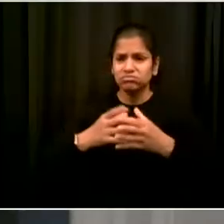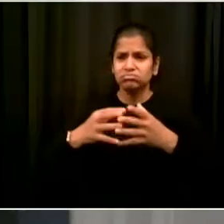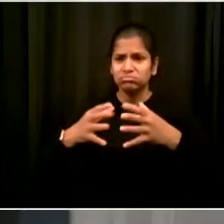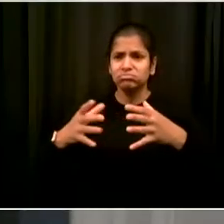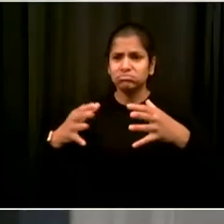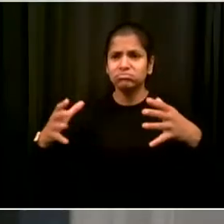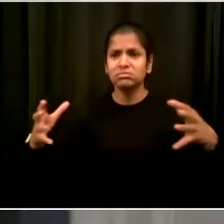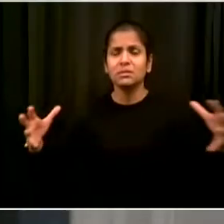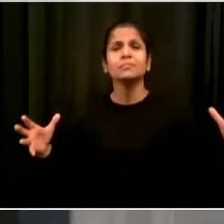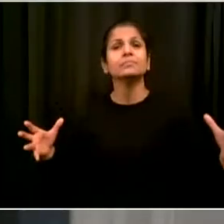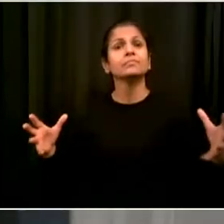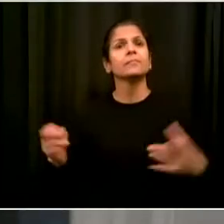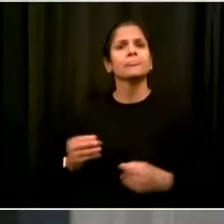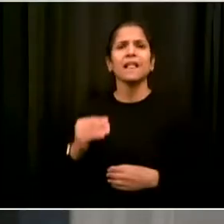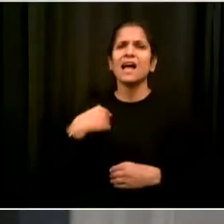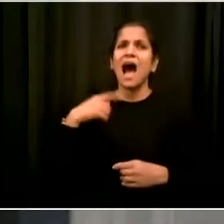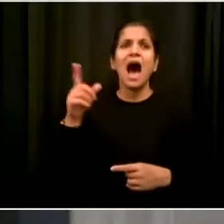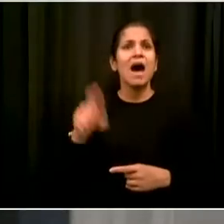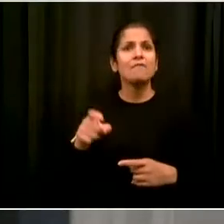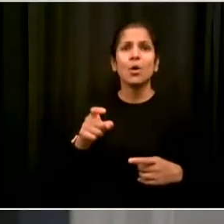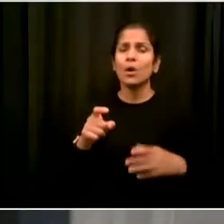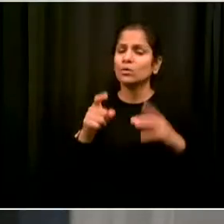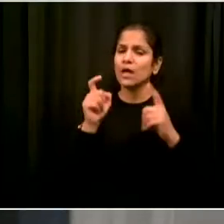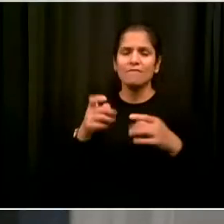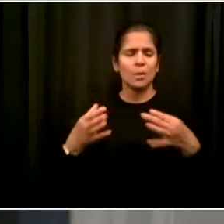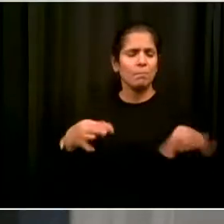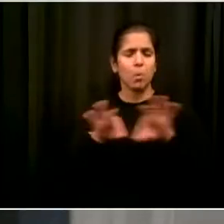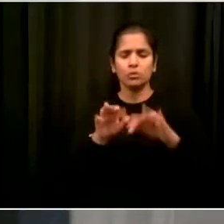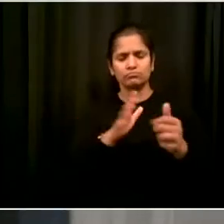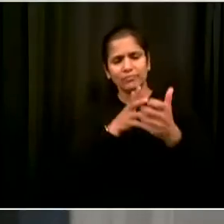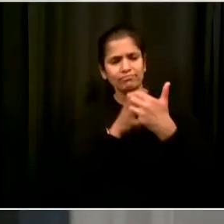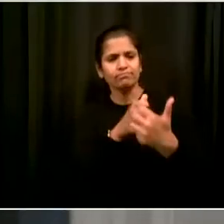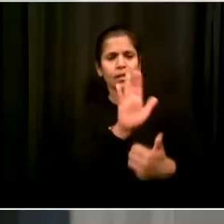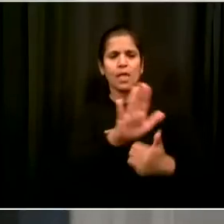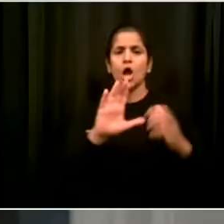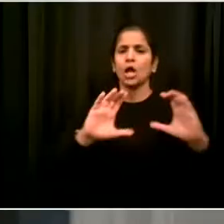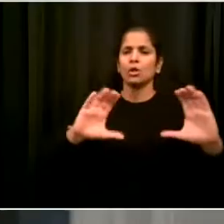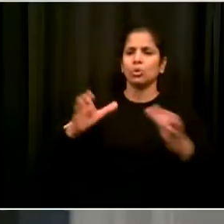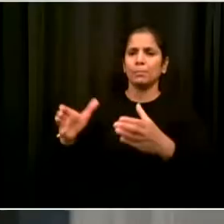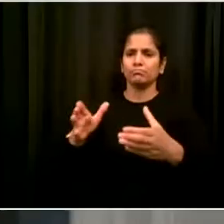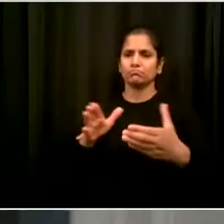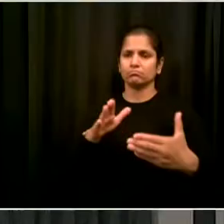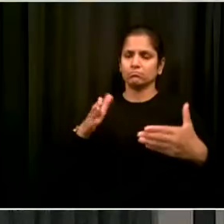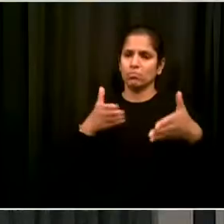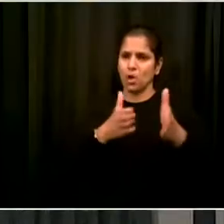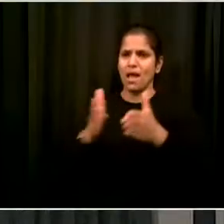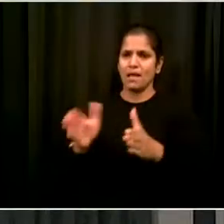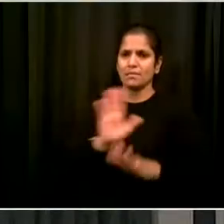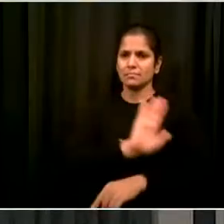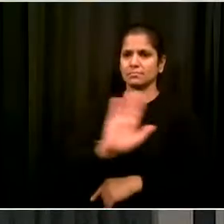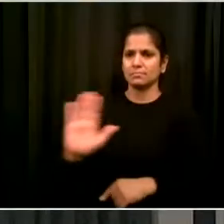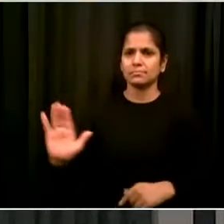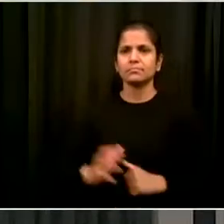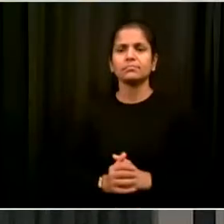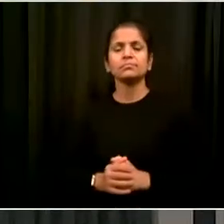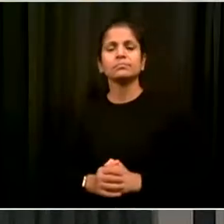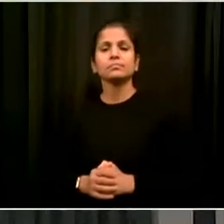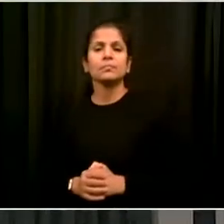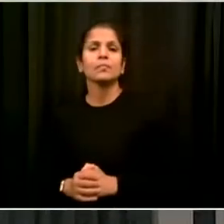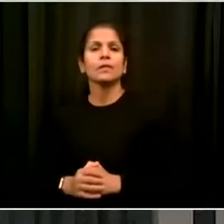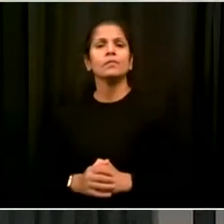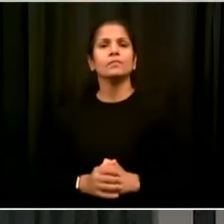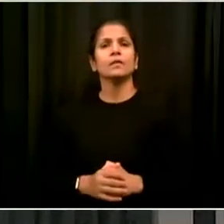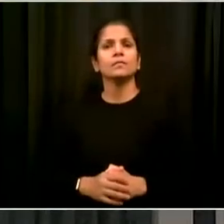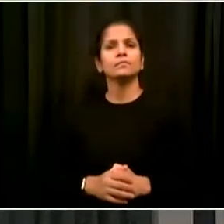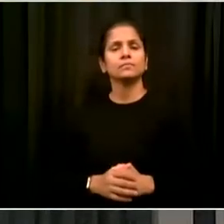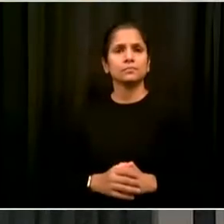the mistrust and really reassure New Yorkers why this vaccine is safe. Thank you. Next is Nolan from the New